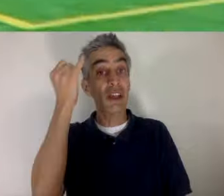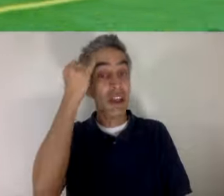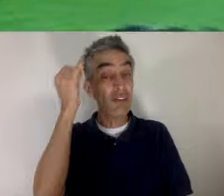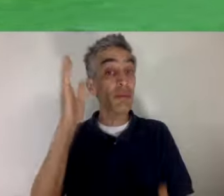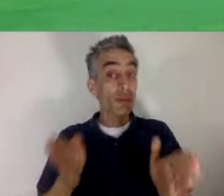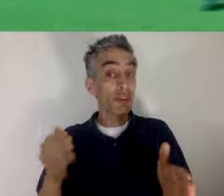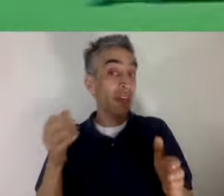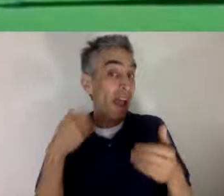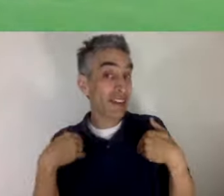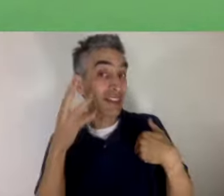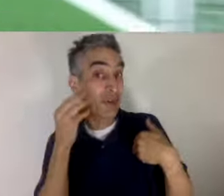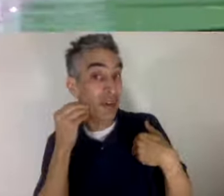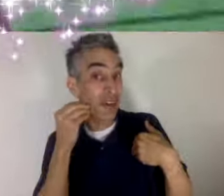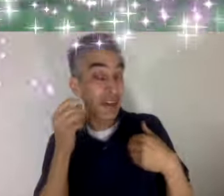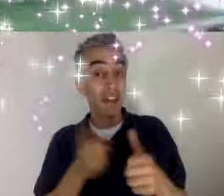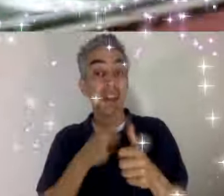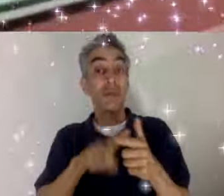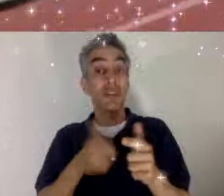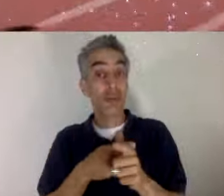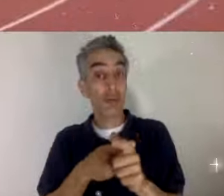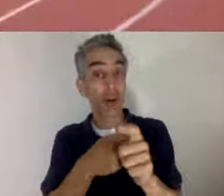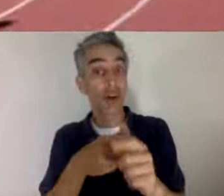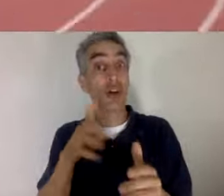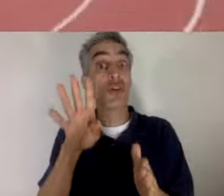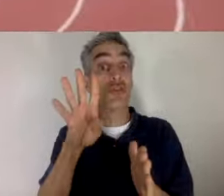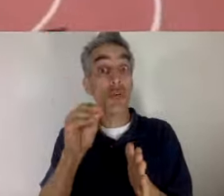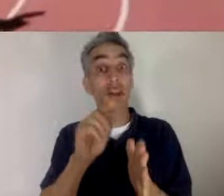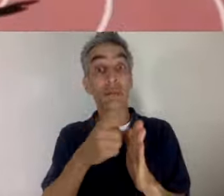Come on, Brent. My only minute. Go. Come on, Brent. Come on, Sarah.